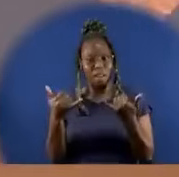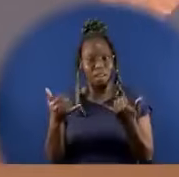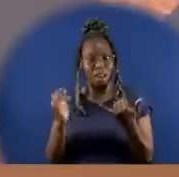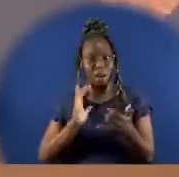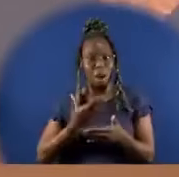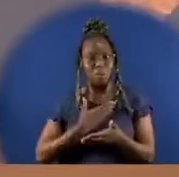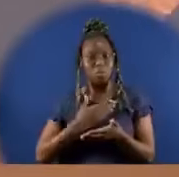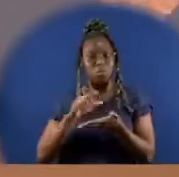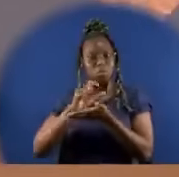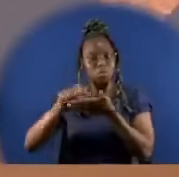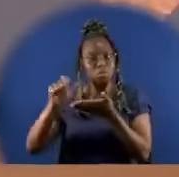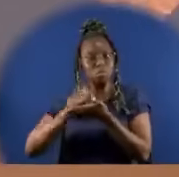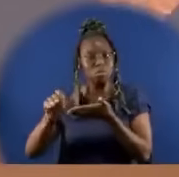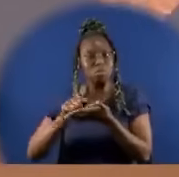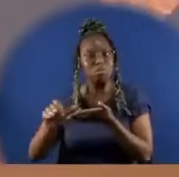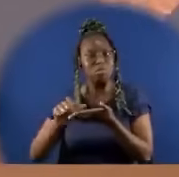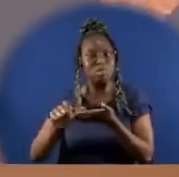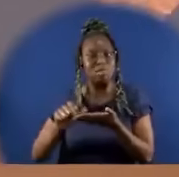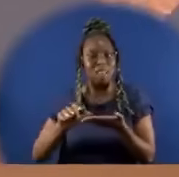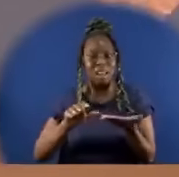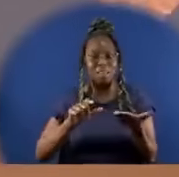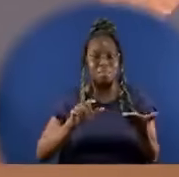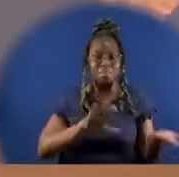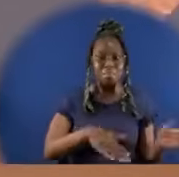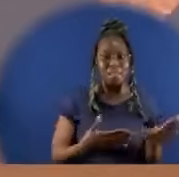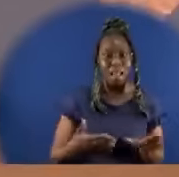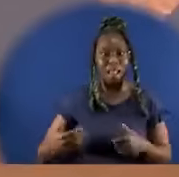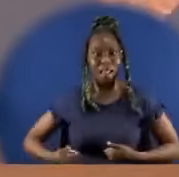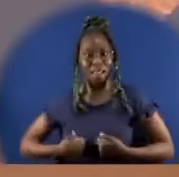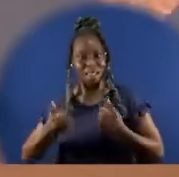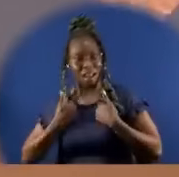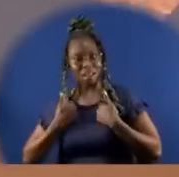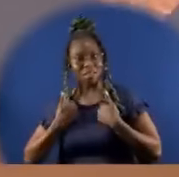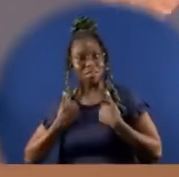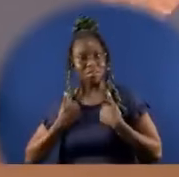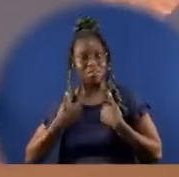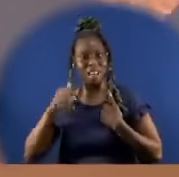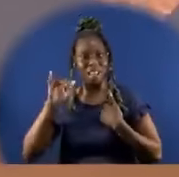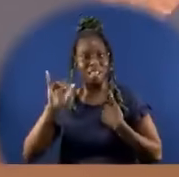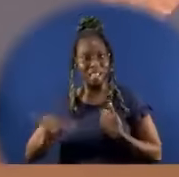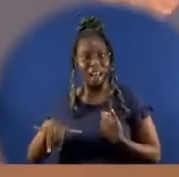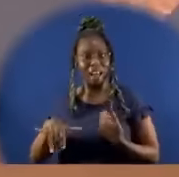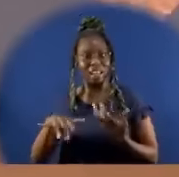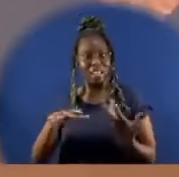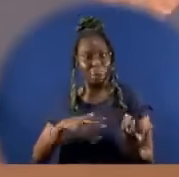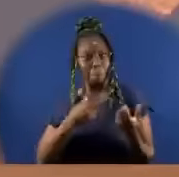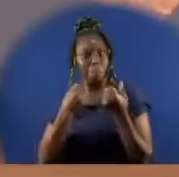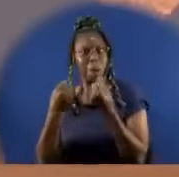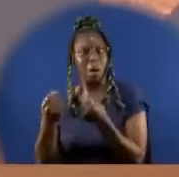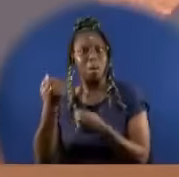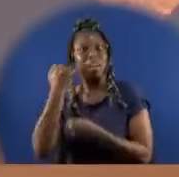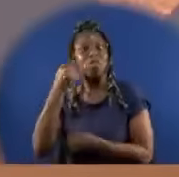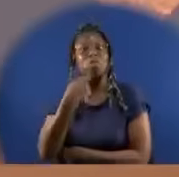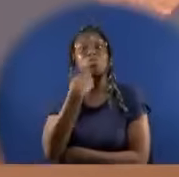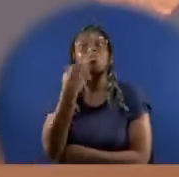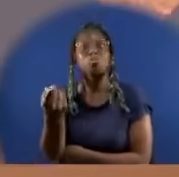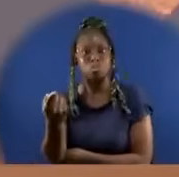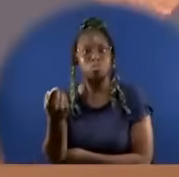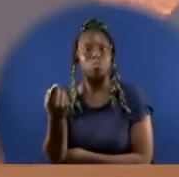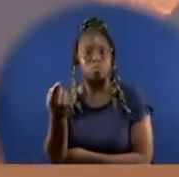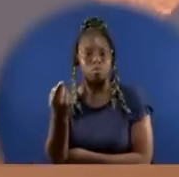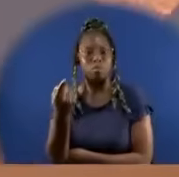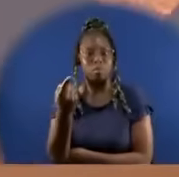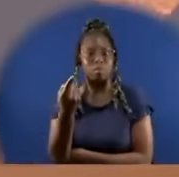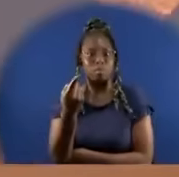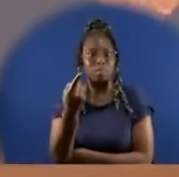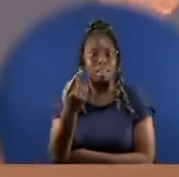21 says that death and life are in the power of the tongue. And we who love them eat the fruits thereof. It